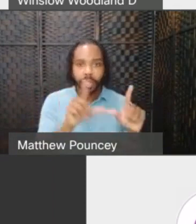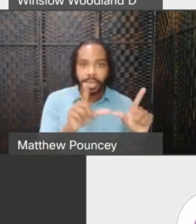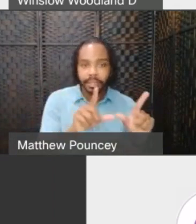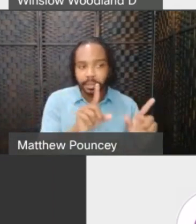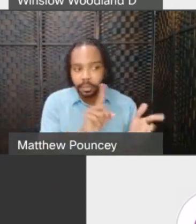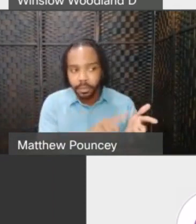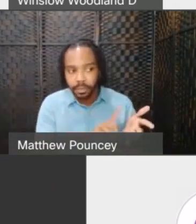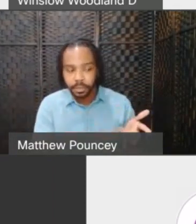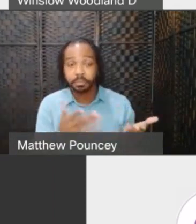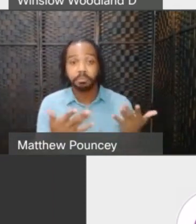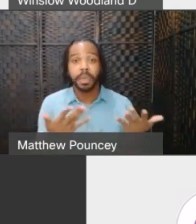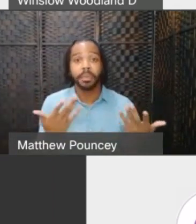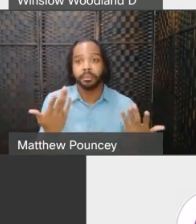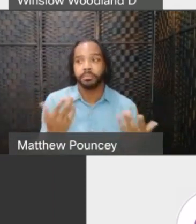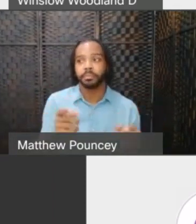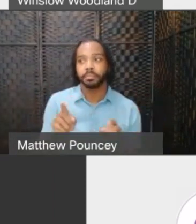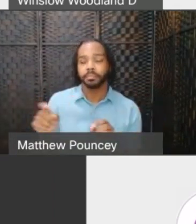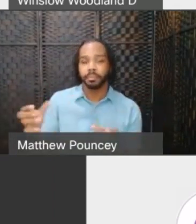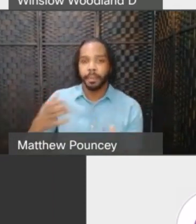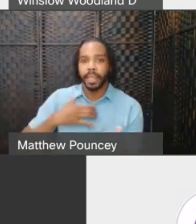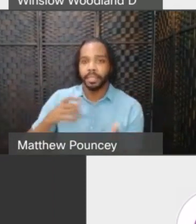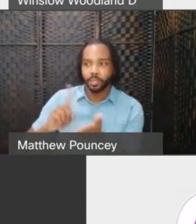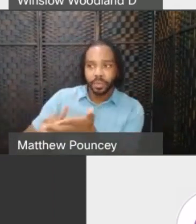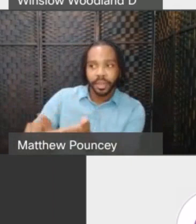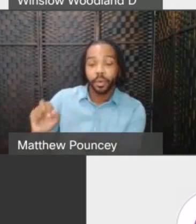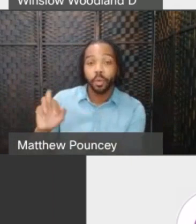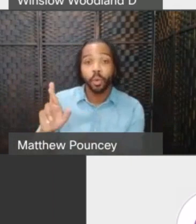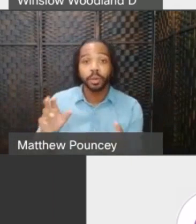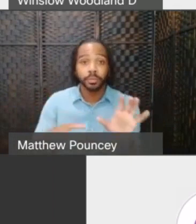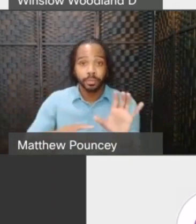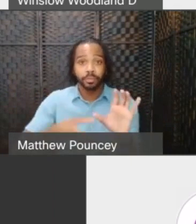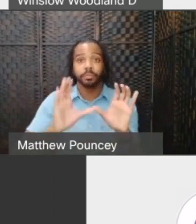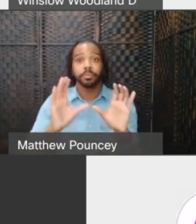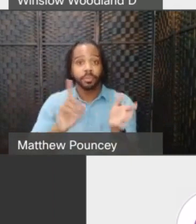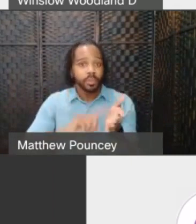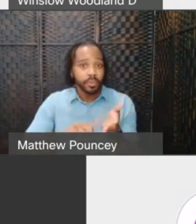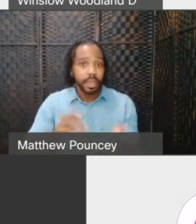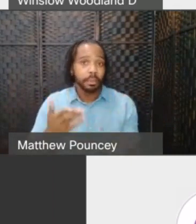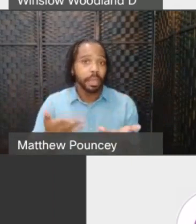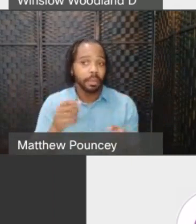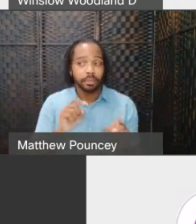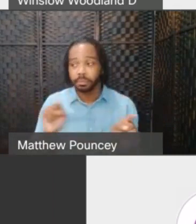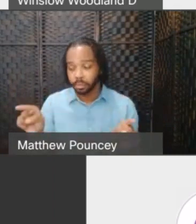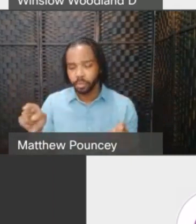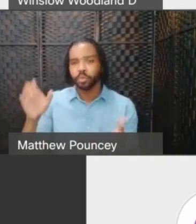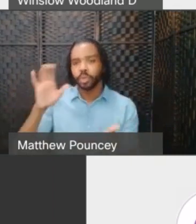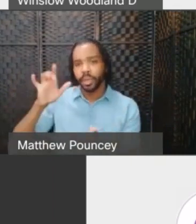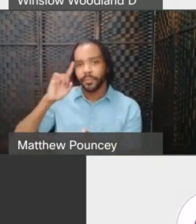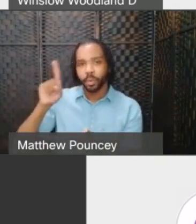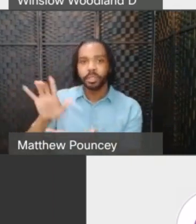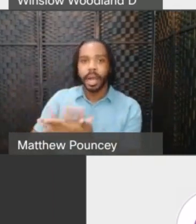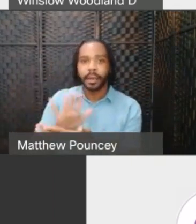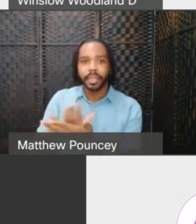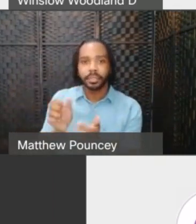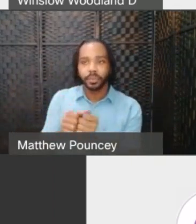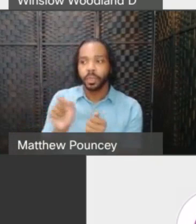a complaint survey, or a recertification survey, they are looking at documentation in those